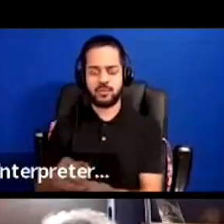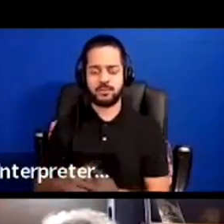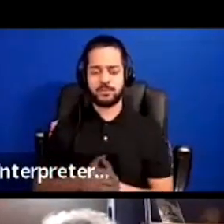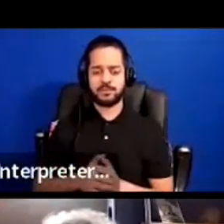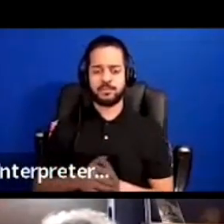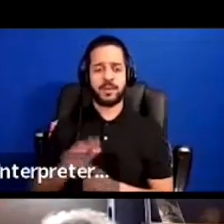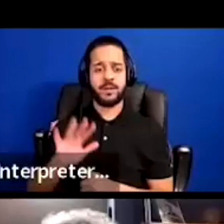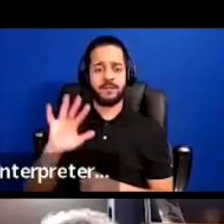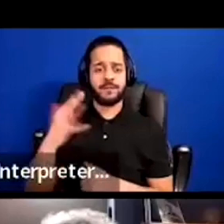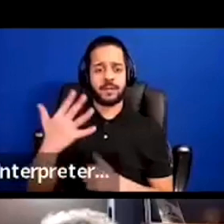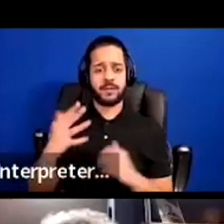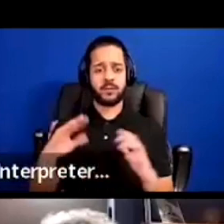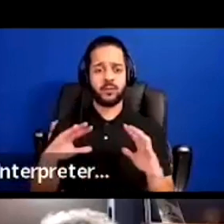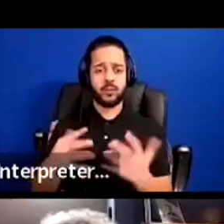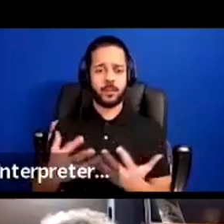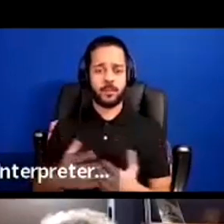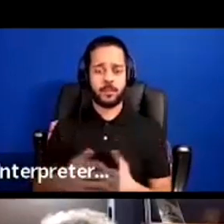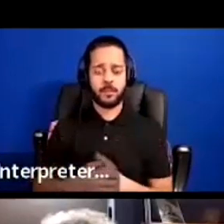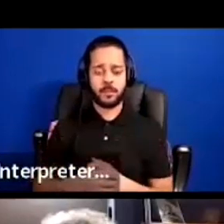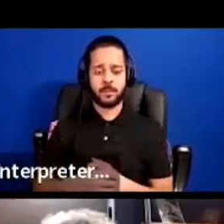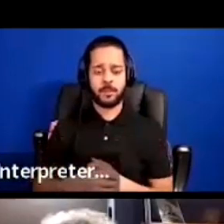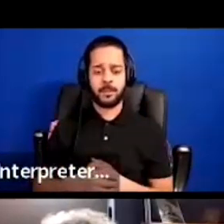5.